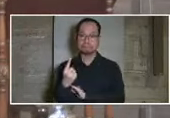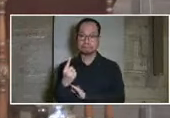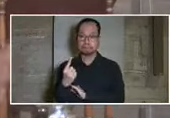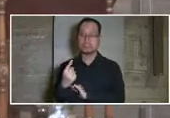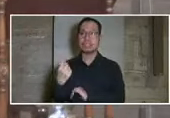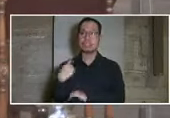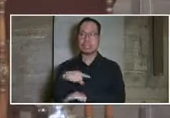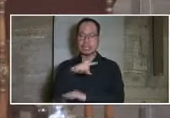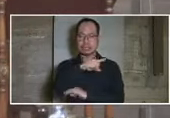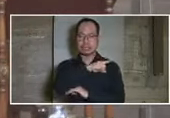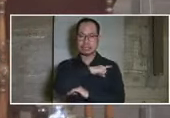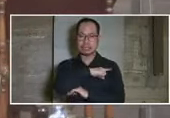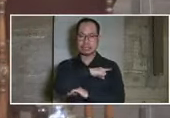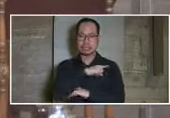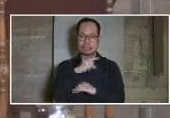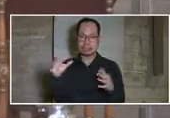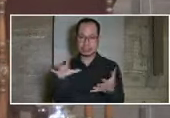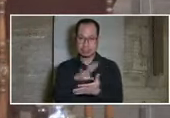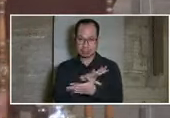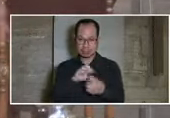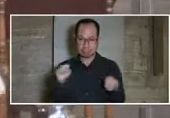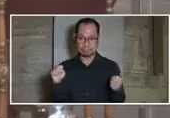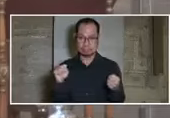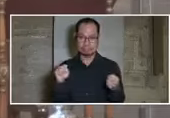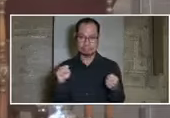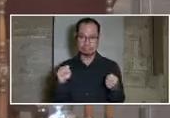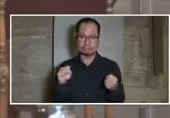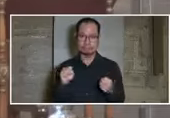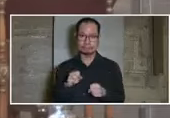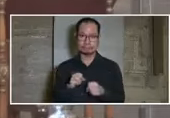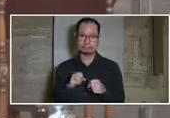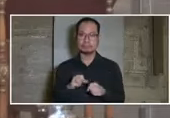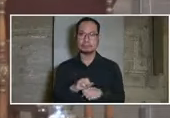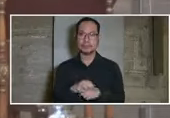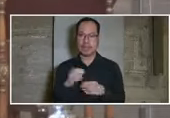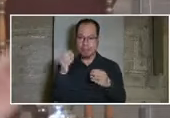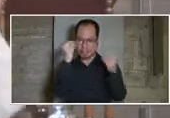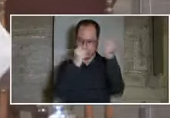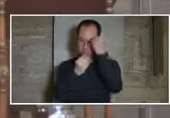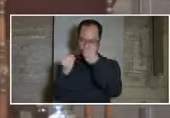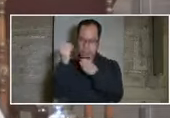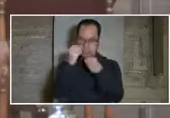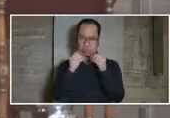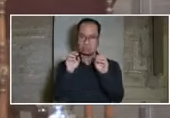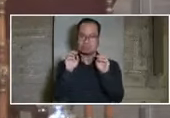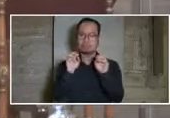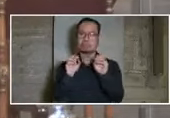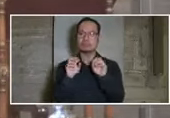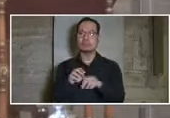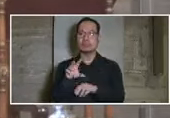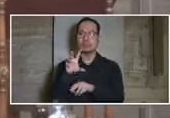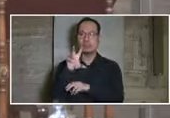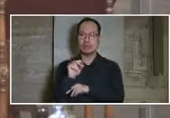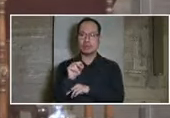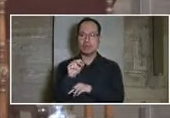atin na wasak, na gulo, na wala sa ayos.